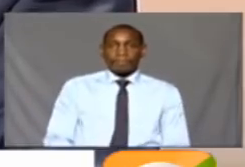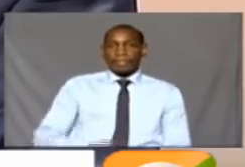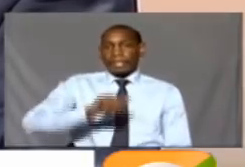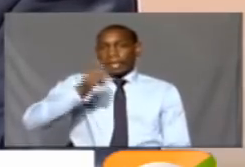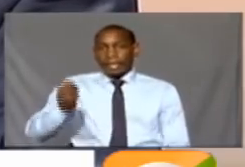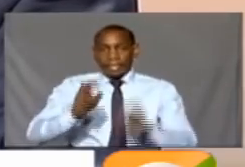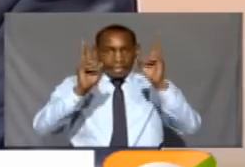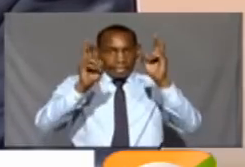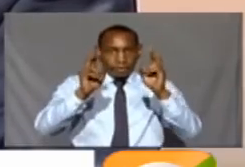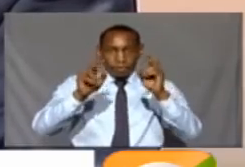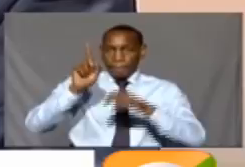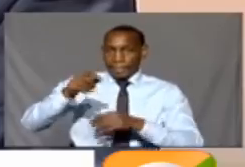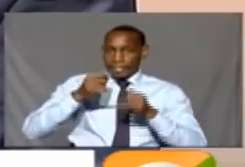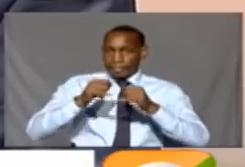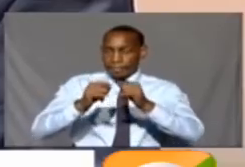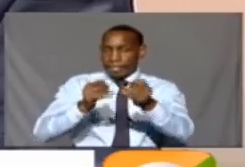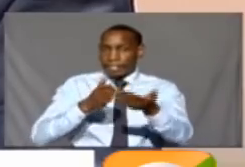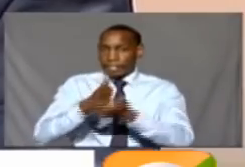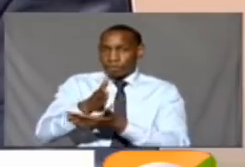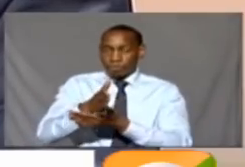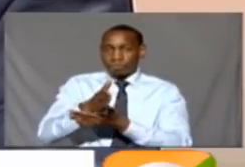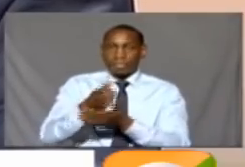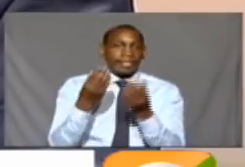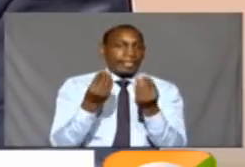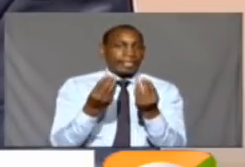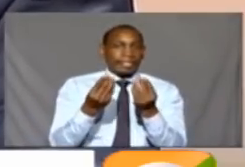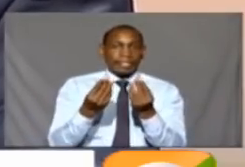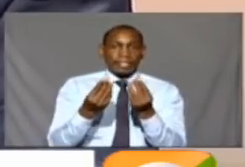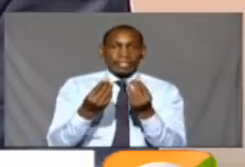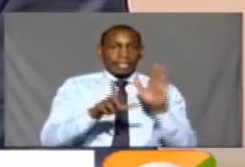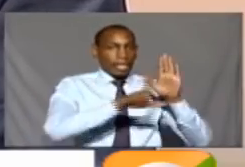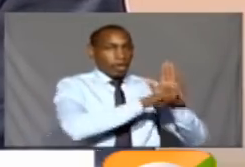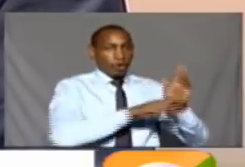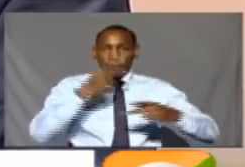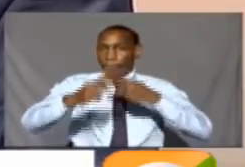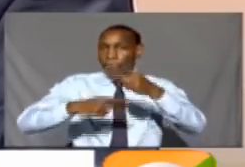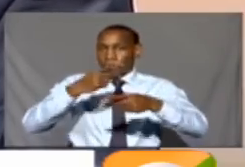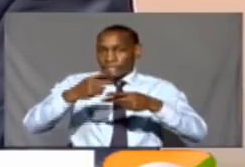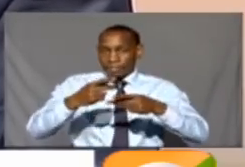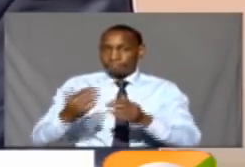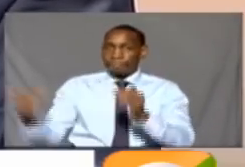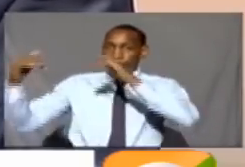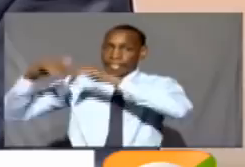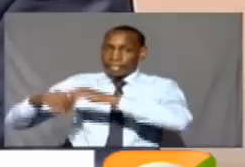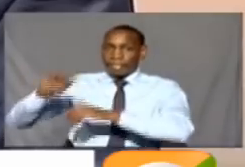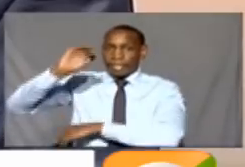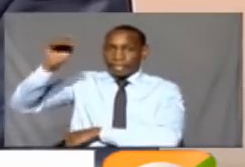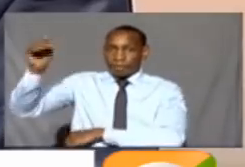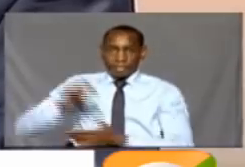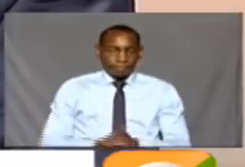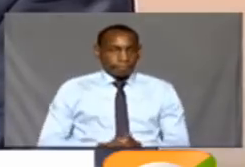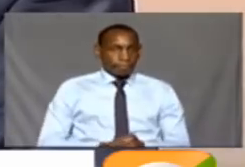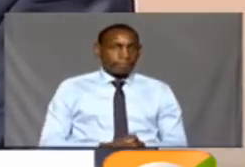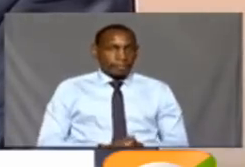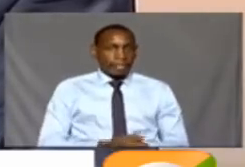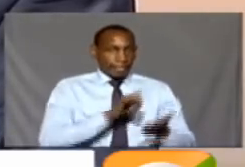that need to be implemented through simple legislative processes in assemblies, in counties. Let me actually talk to you about one of those